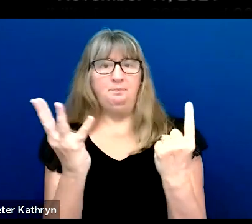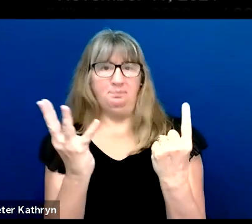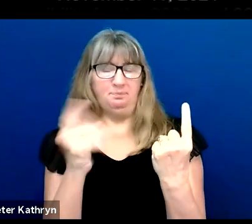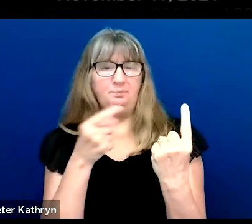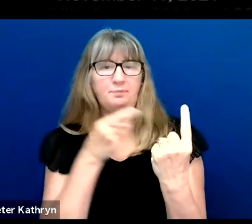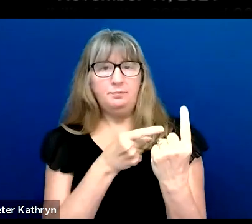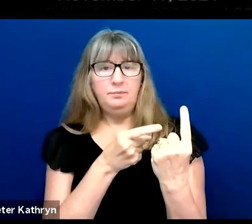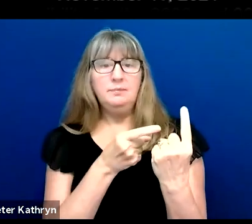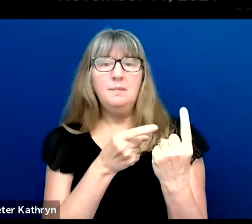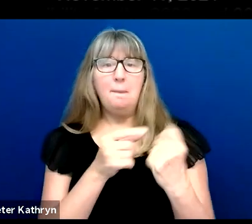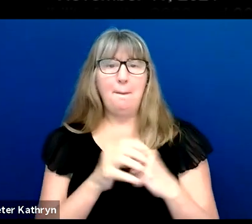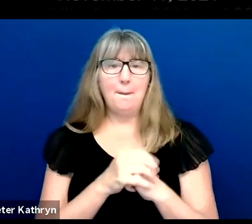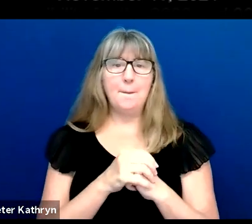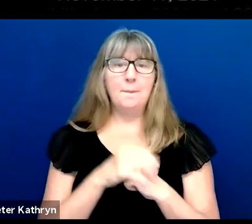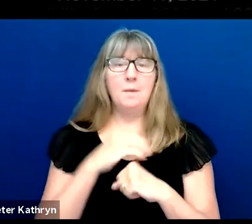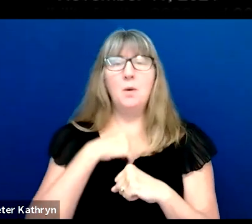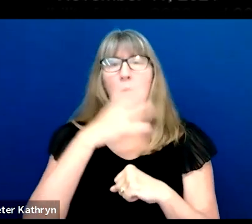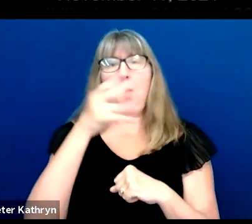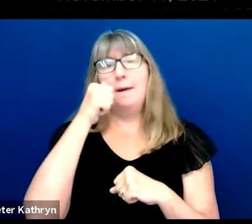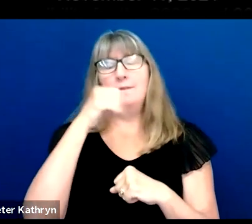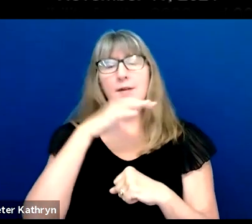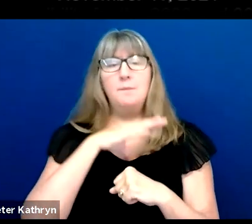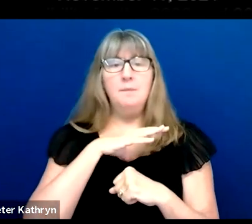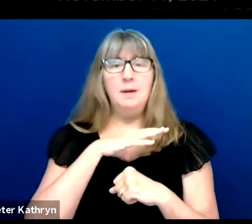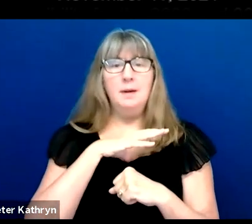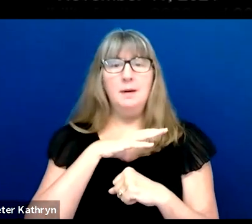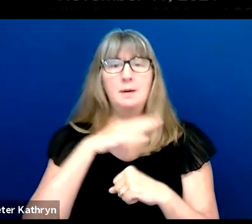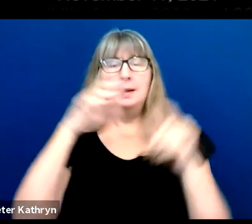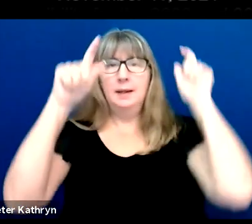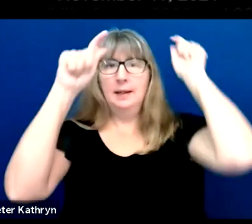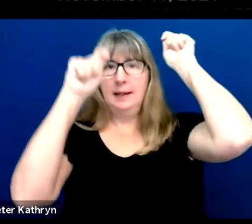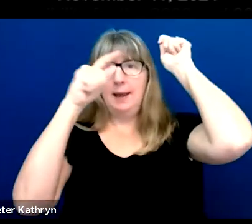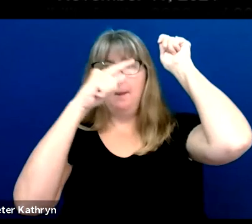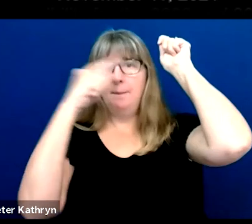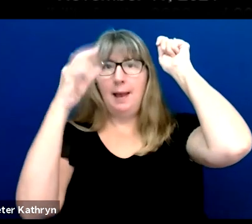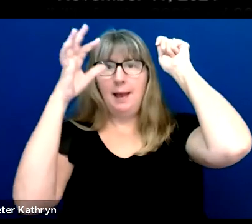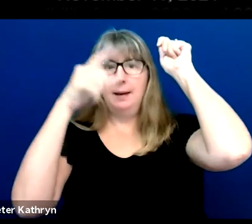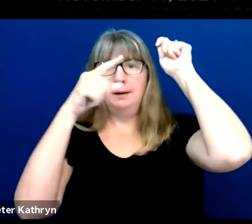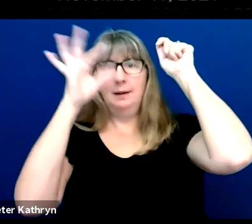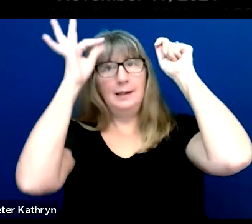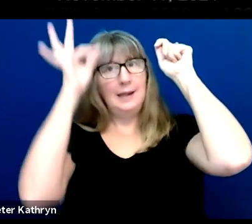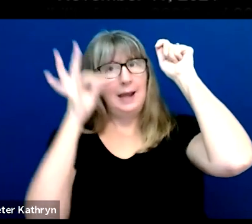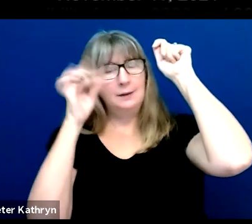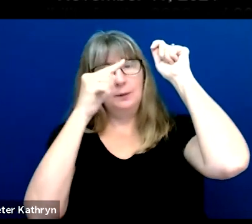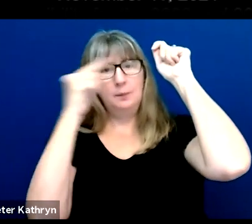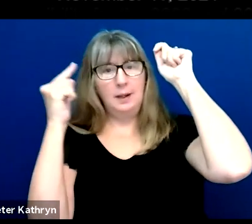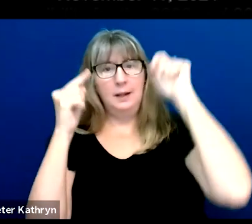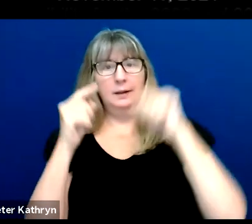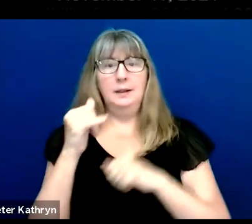photo. White female, black cap, black tassel, yellow and